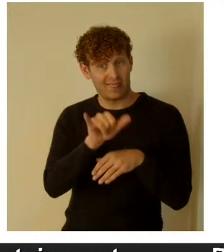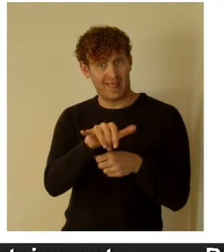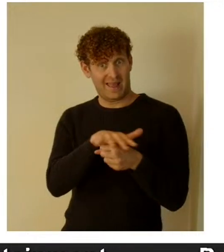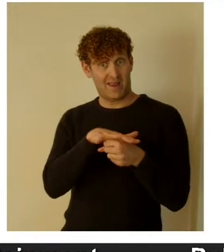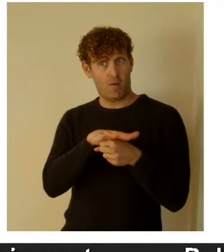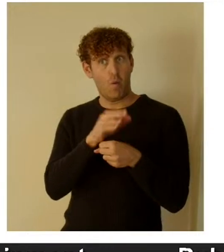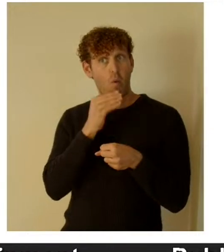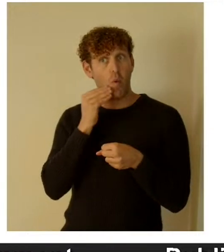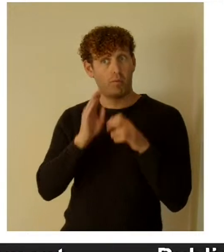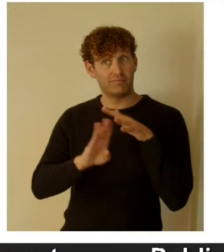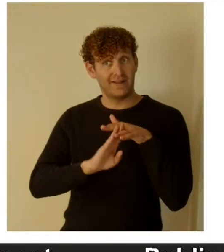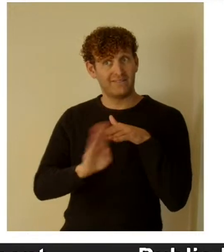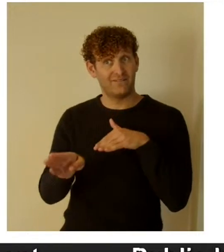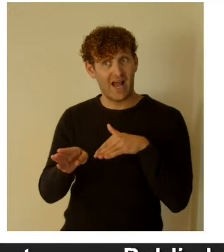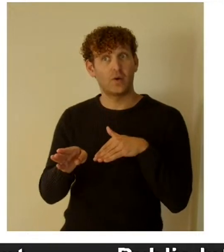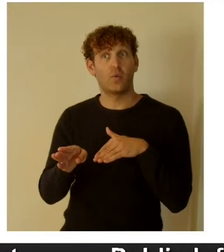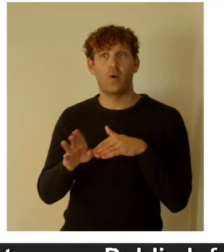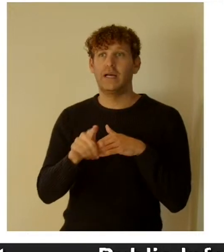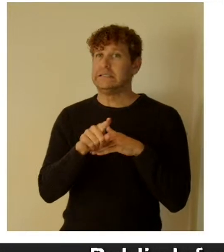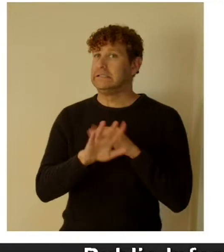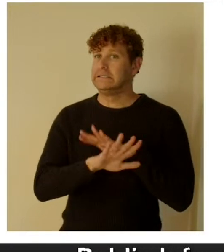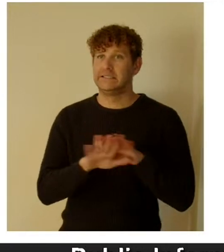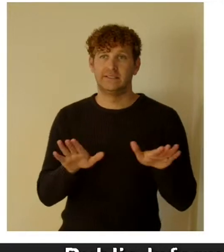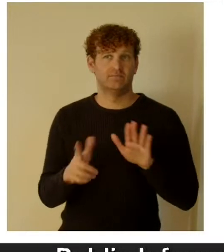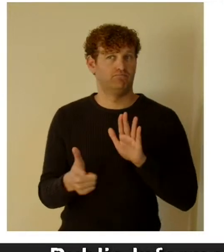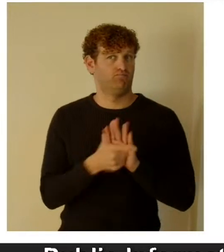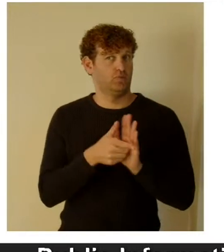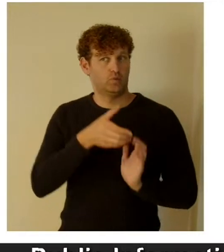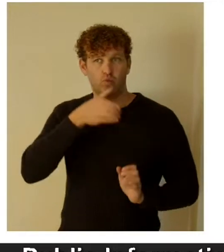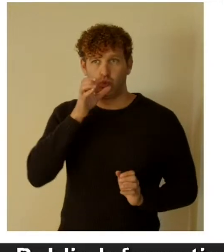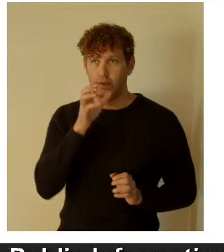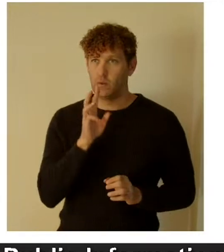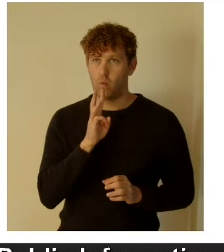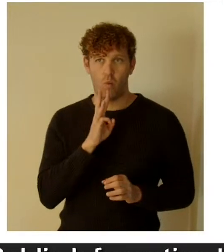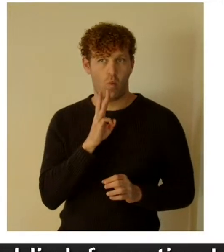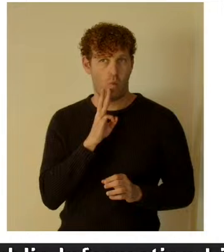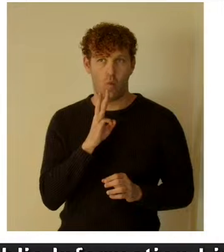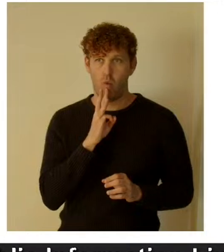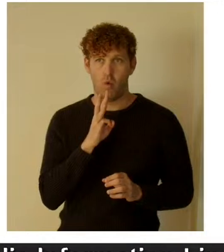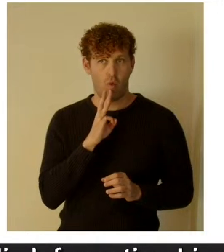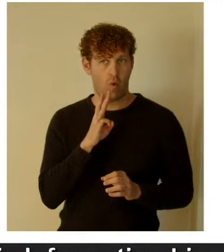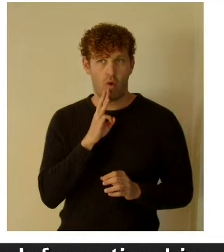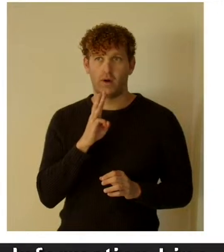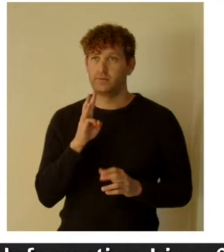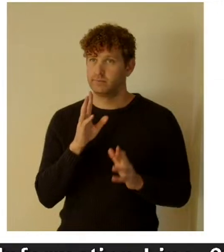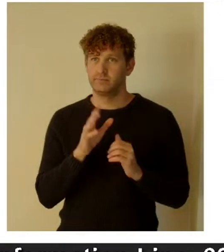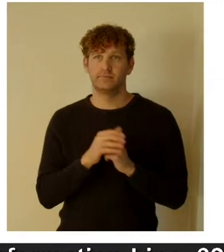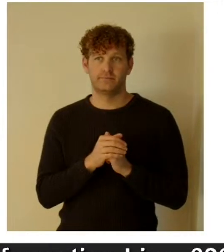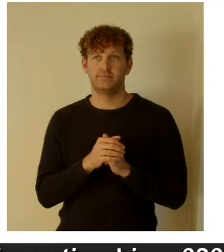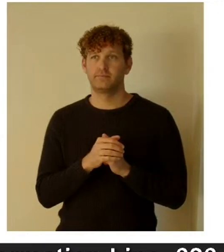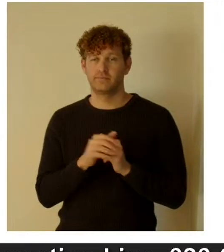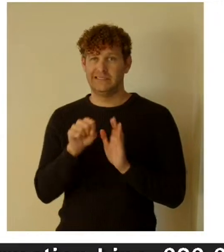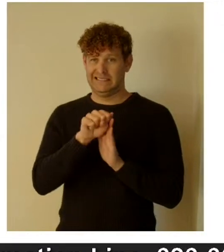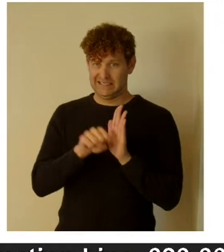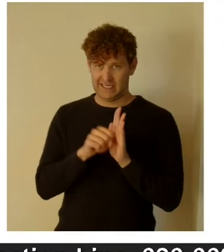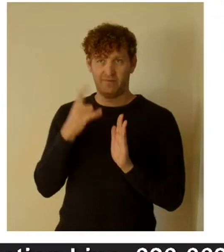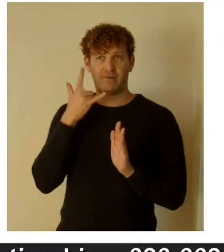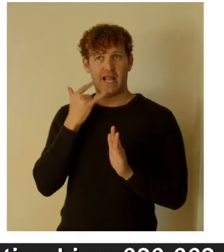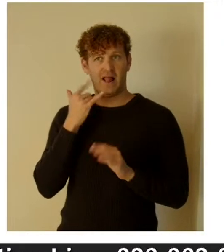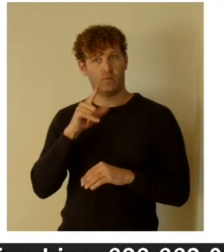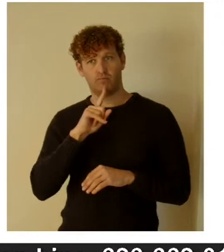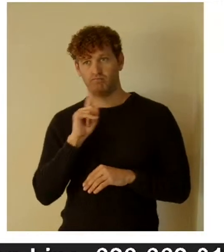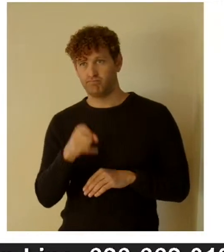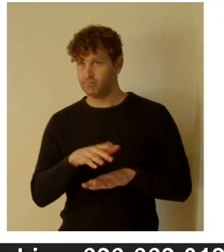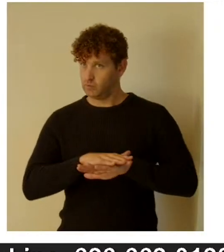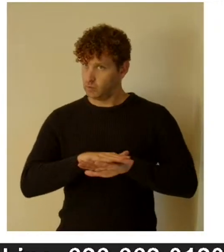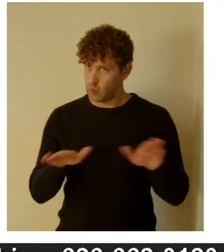those areas are all do not use the water under do not use the water order from the state of California. Water customers in those